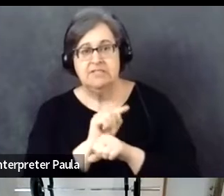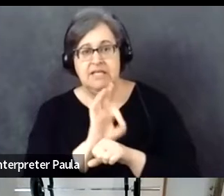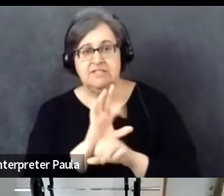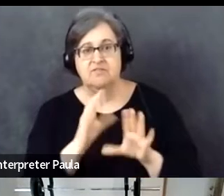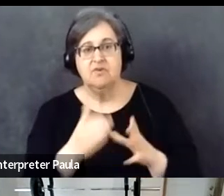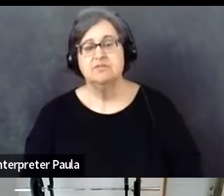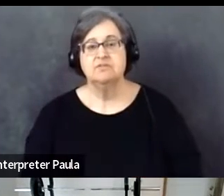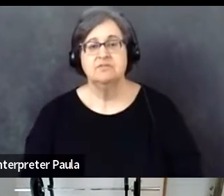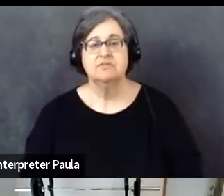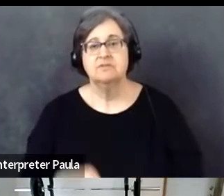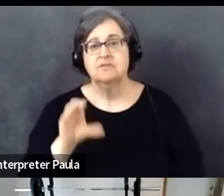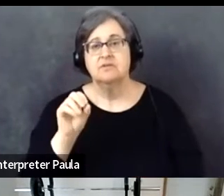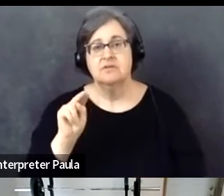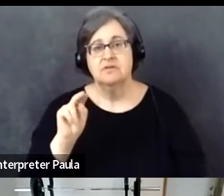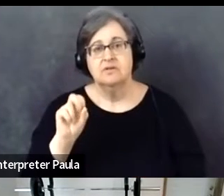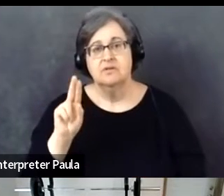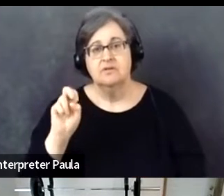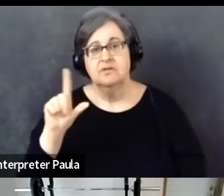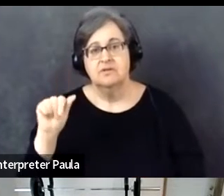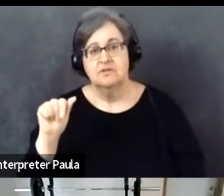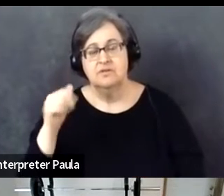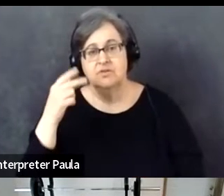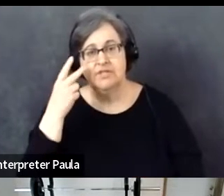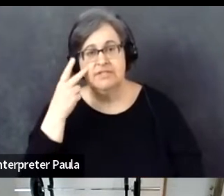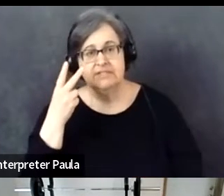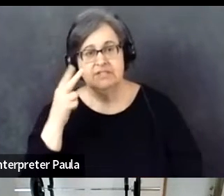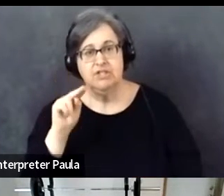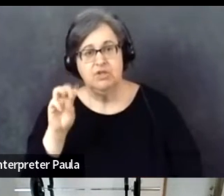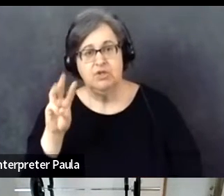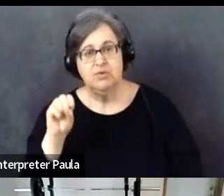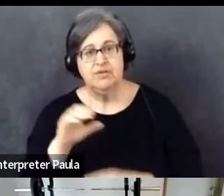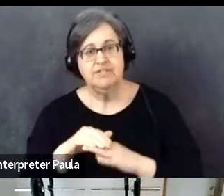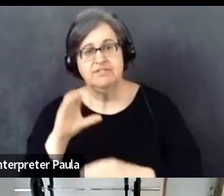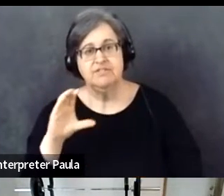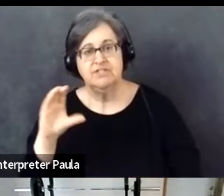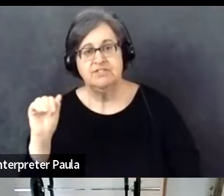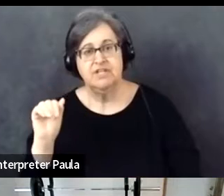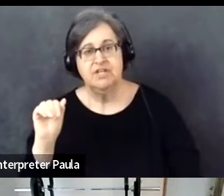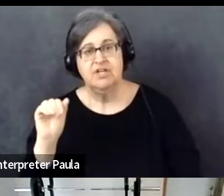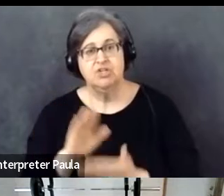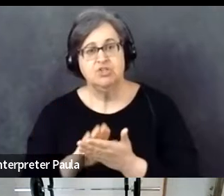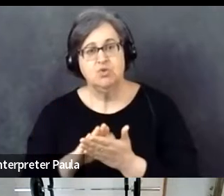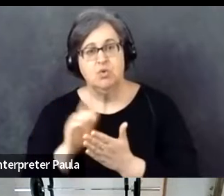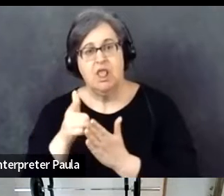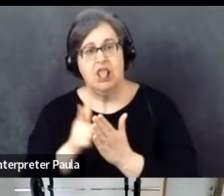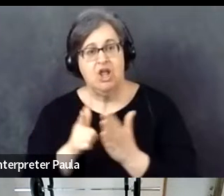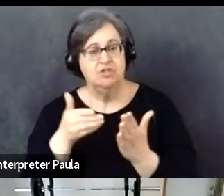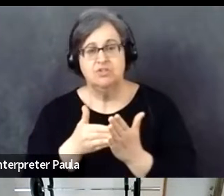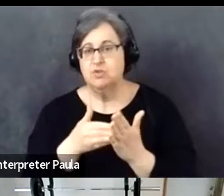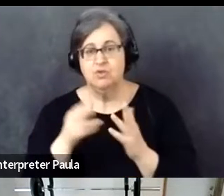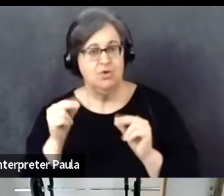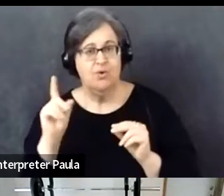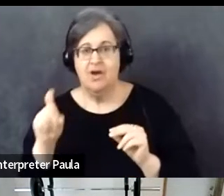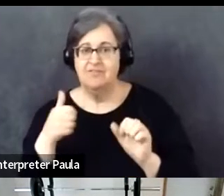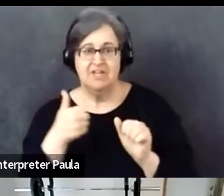And Consuela said, did you see the news on the CCA school lawsuit? I have not. I really need to catch up